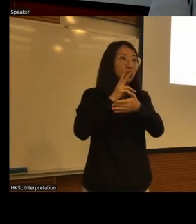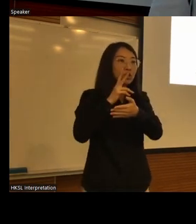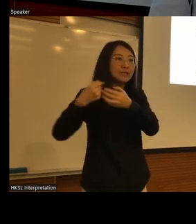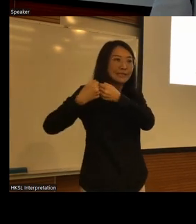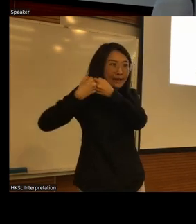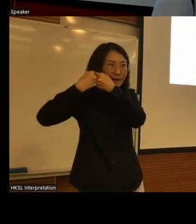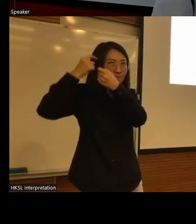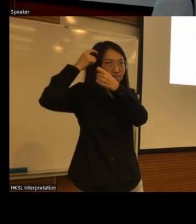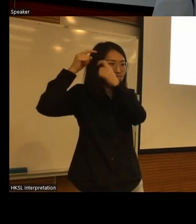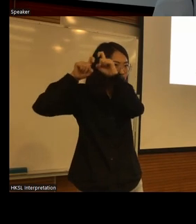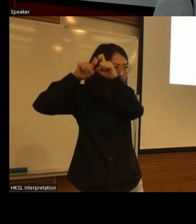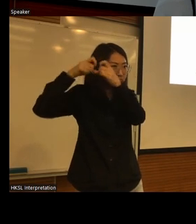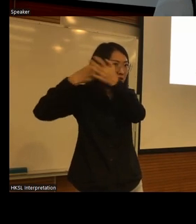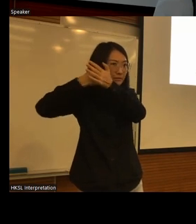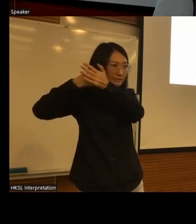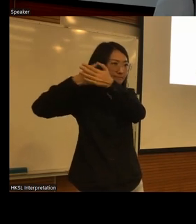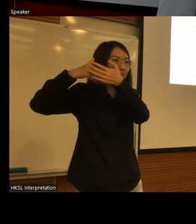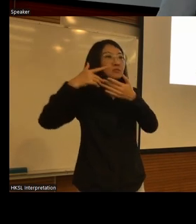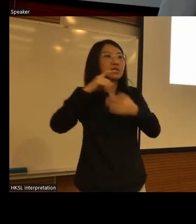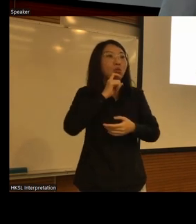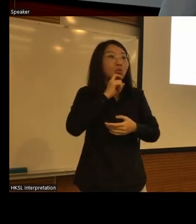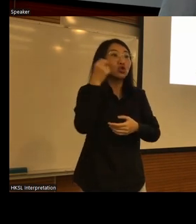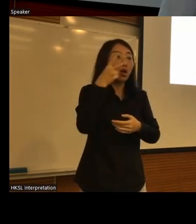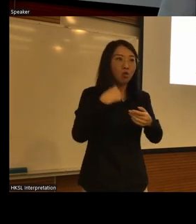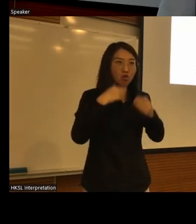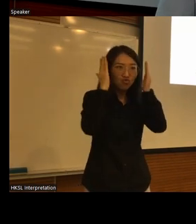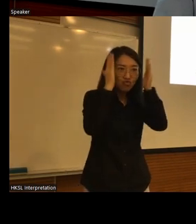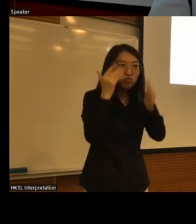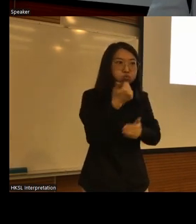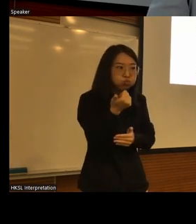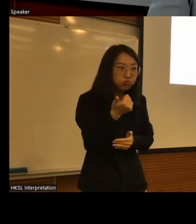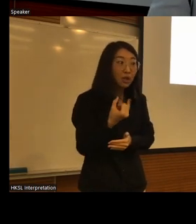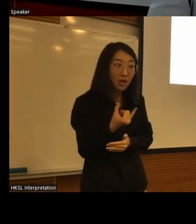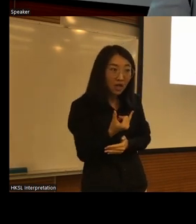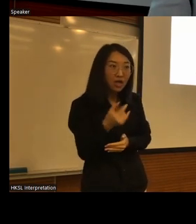called processing capacity or attentional resources, it's the same thing,